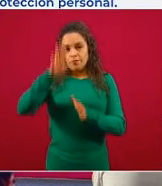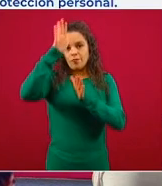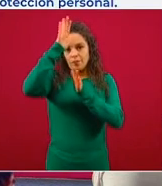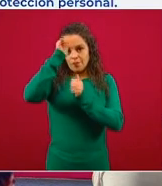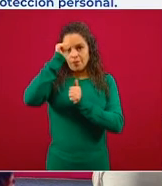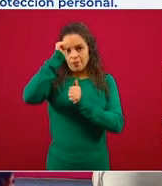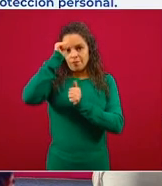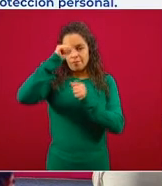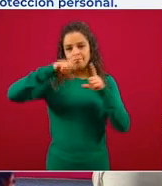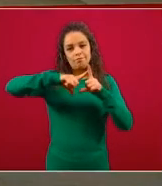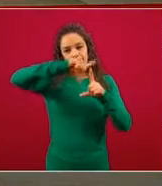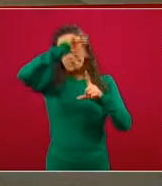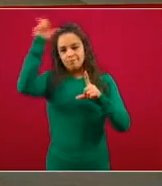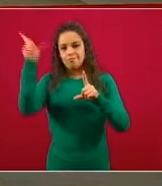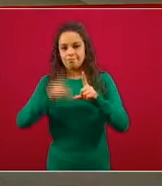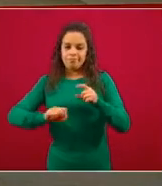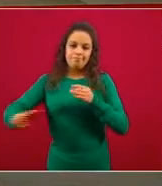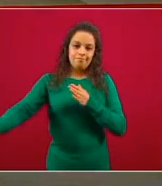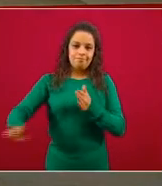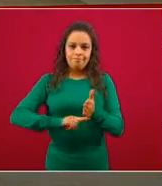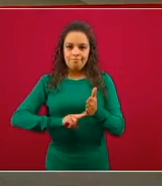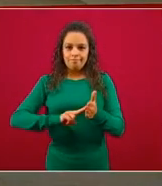that we signed at the national level.